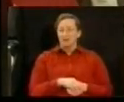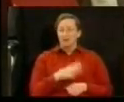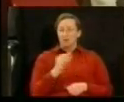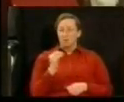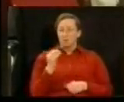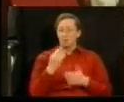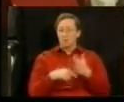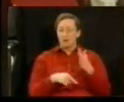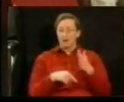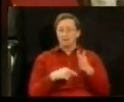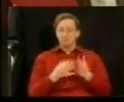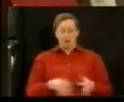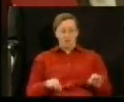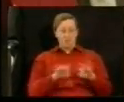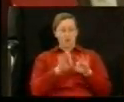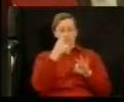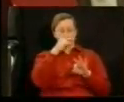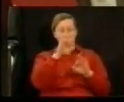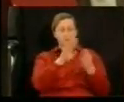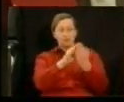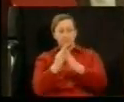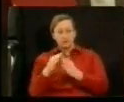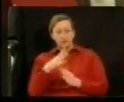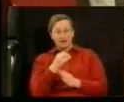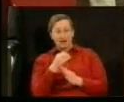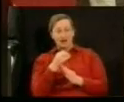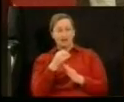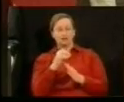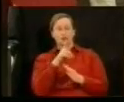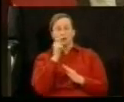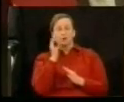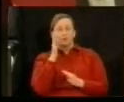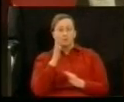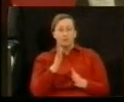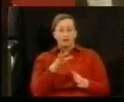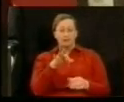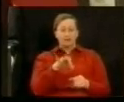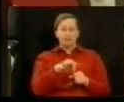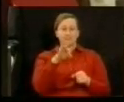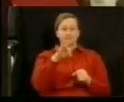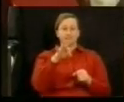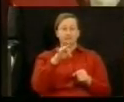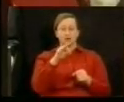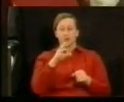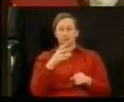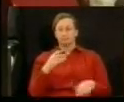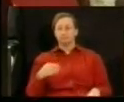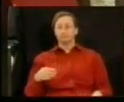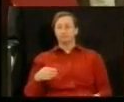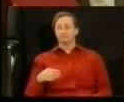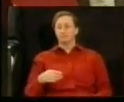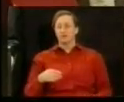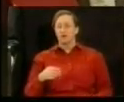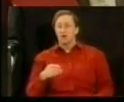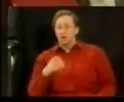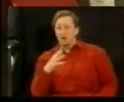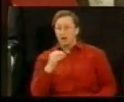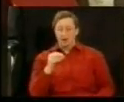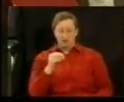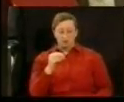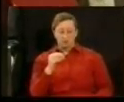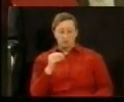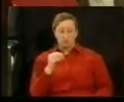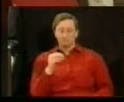what importance the people whom we're going to elect, if we elect to have a special election, what the importance of those